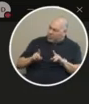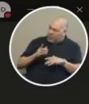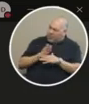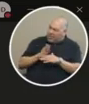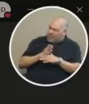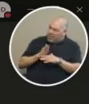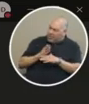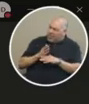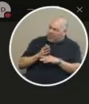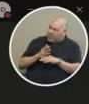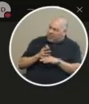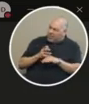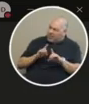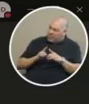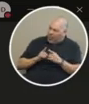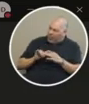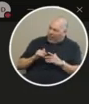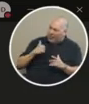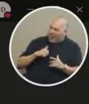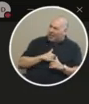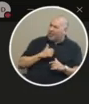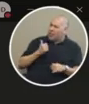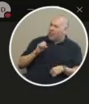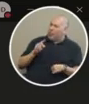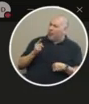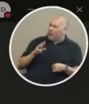we have any oversight over that?